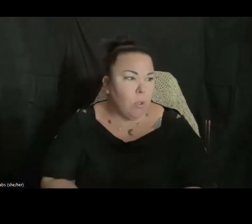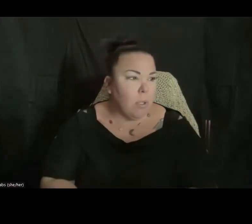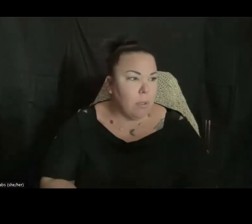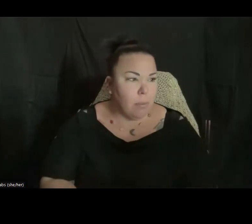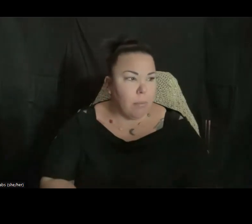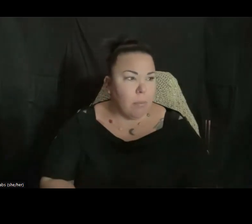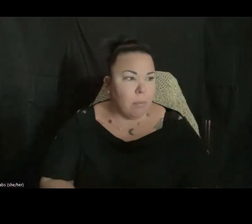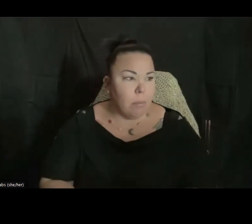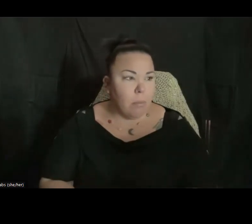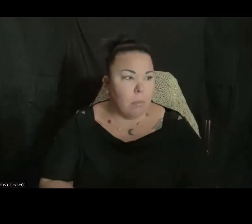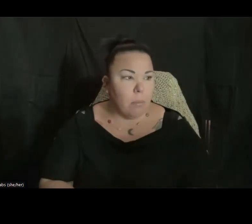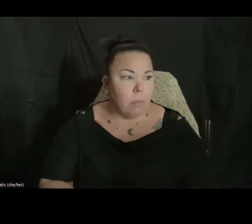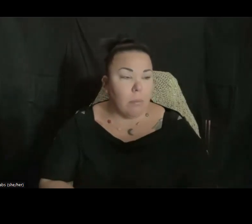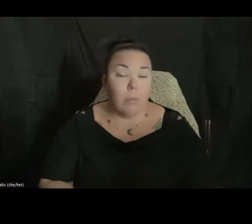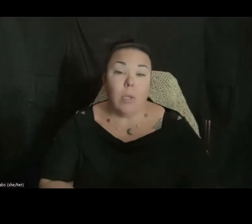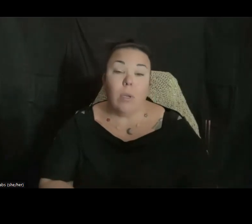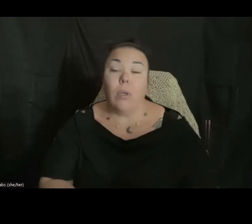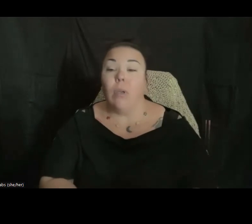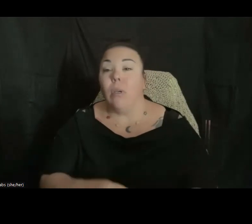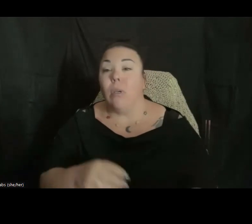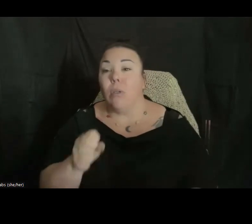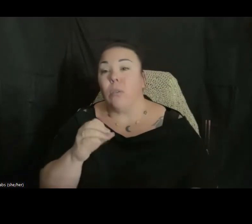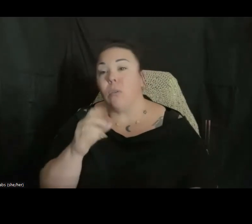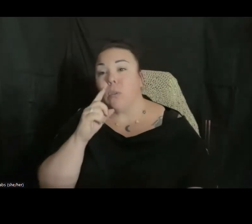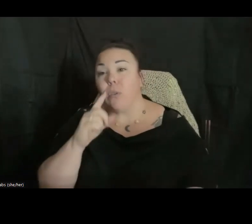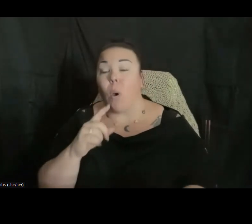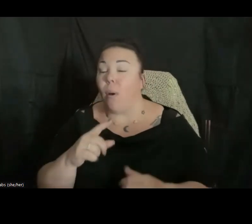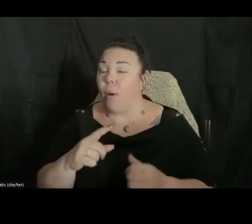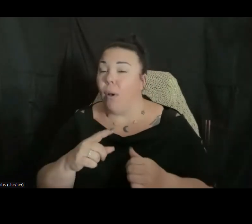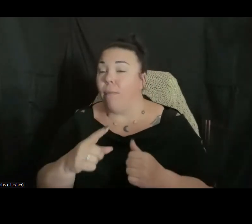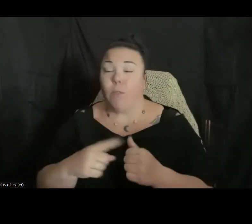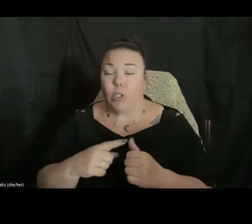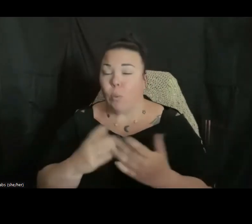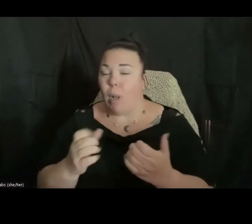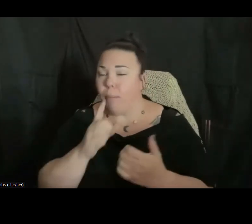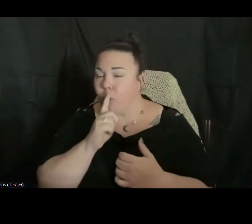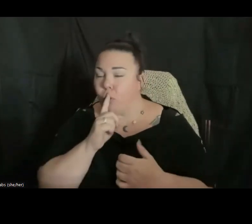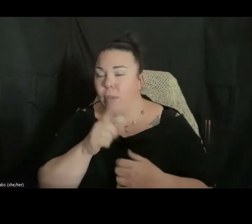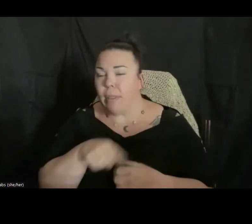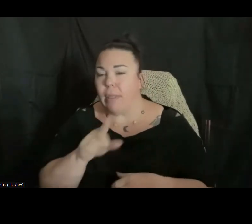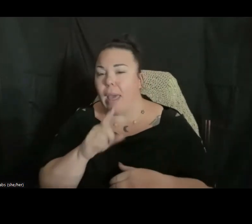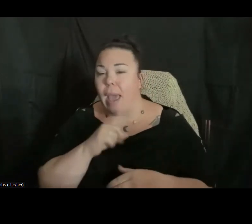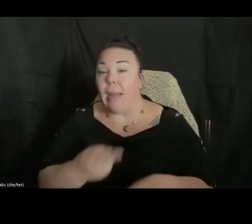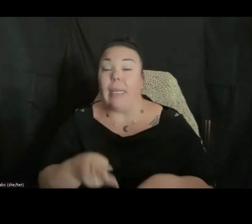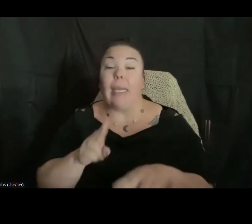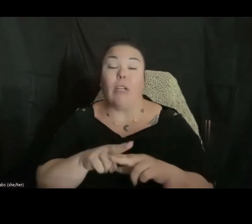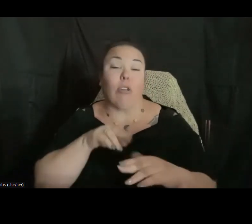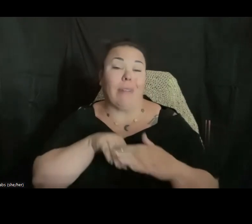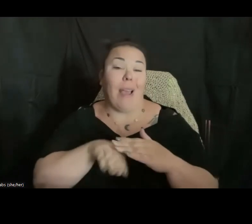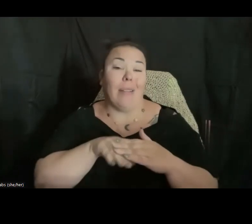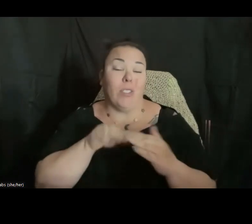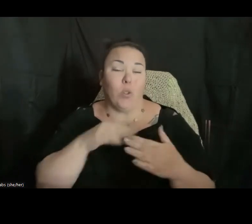of our main goals is, of course, to provide and increase access to healthcare for the survivors in our